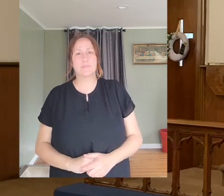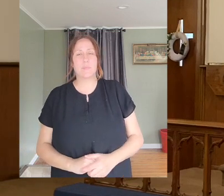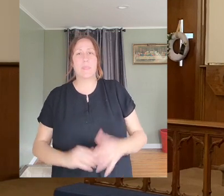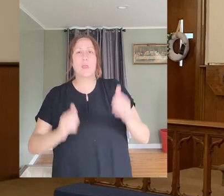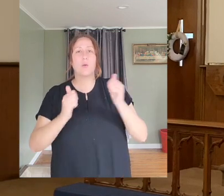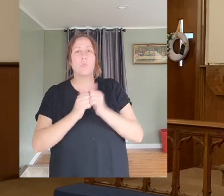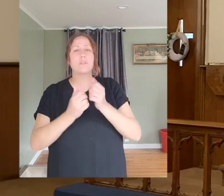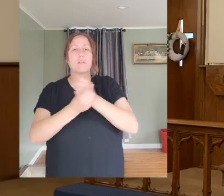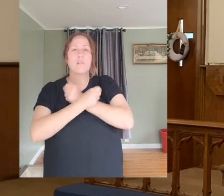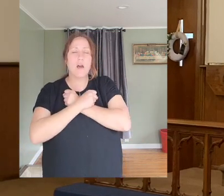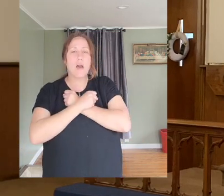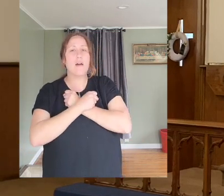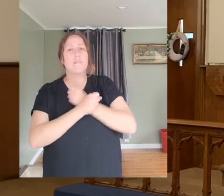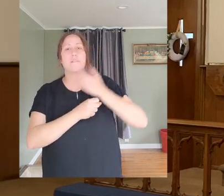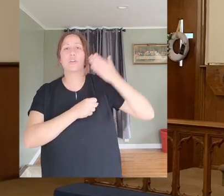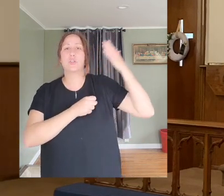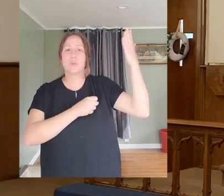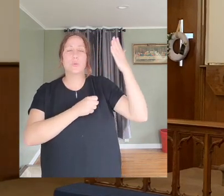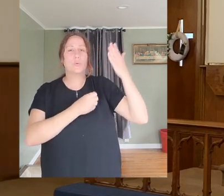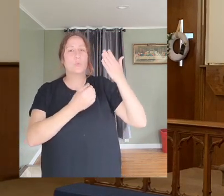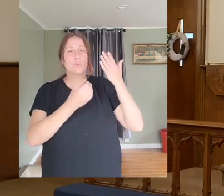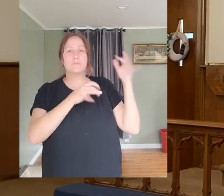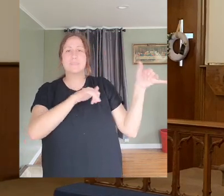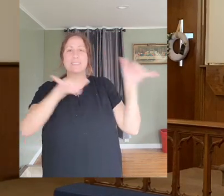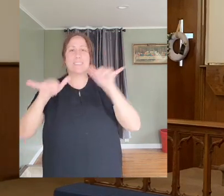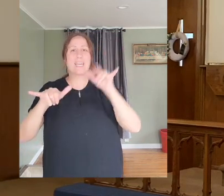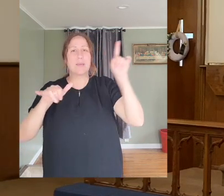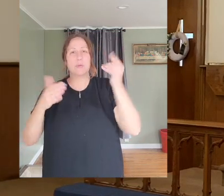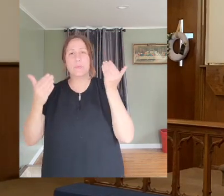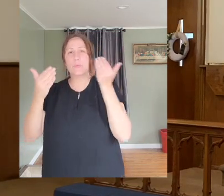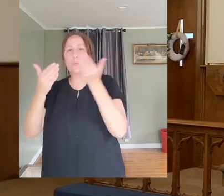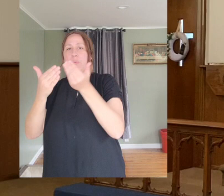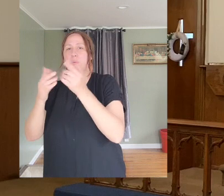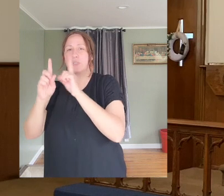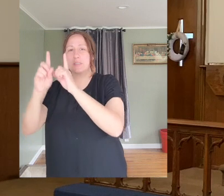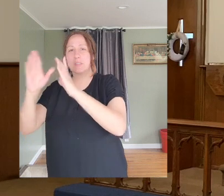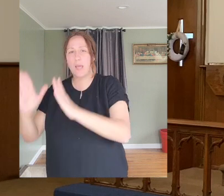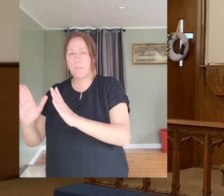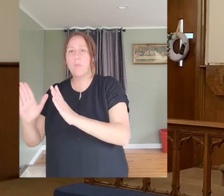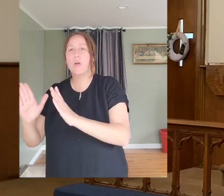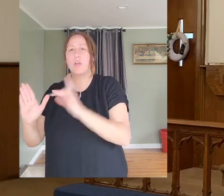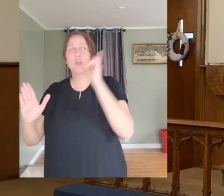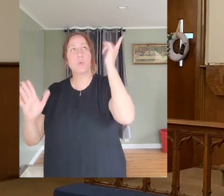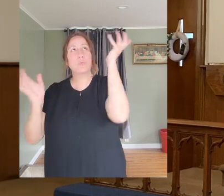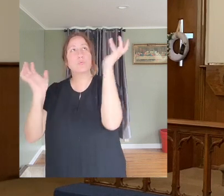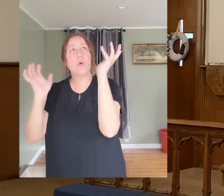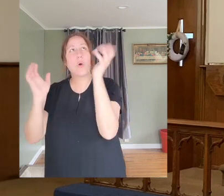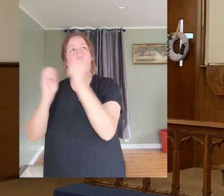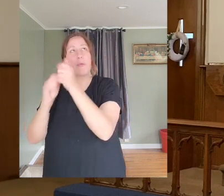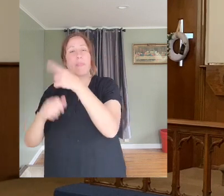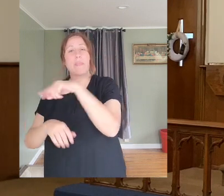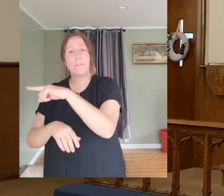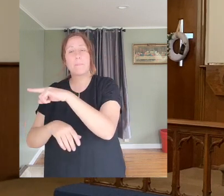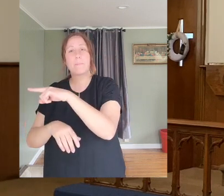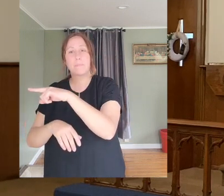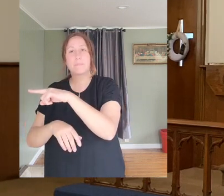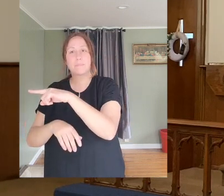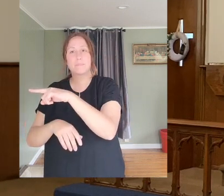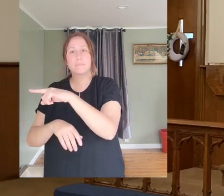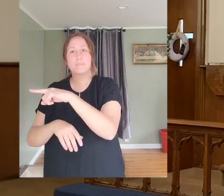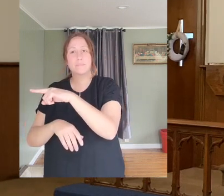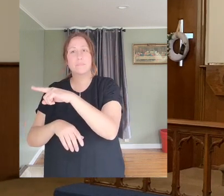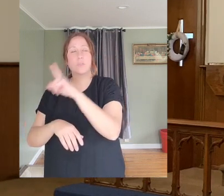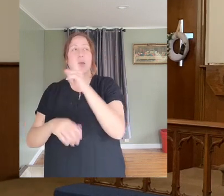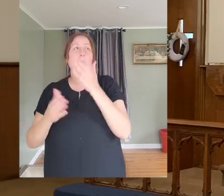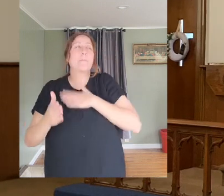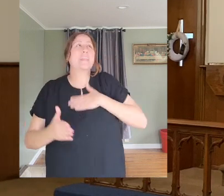By the love with which you drew near to your disciples as they went to Emmaus and talked together of your passion, draw